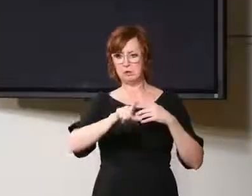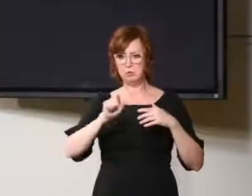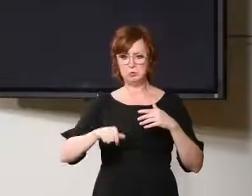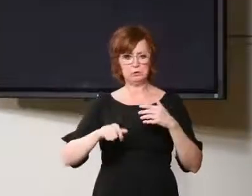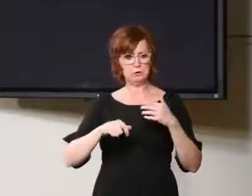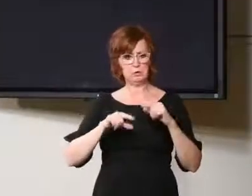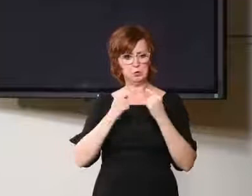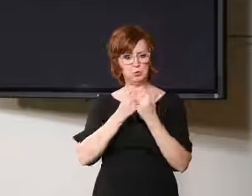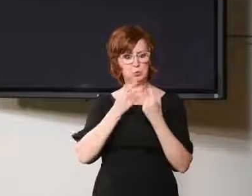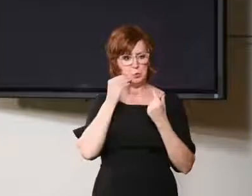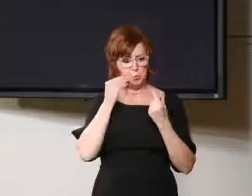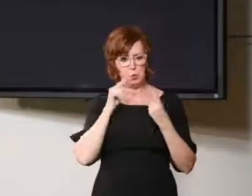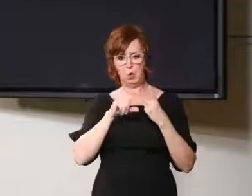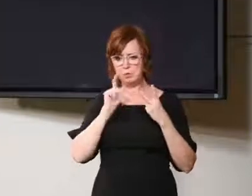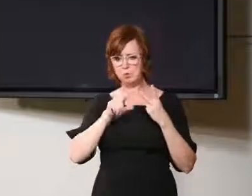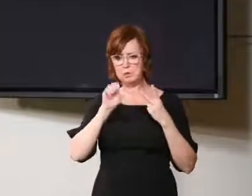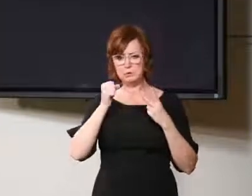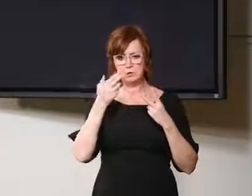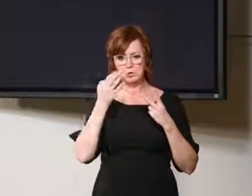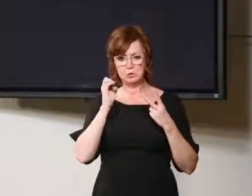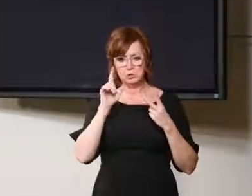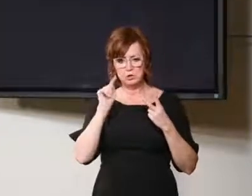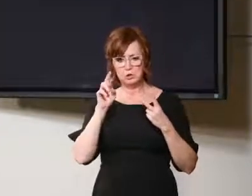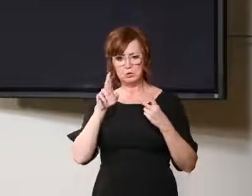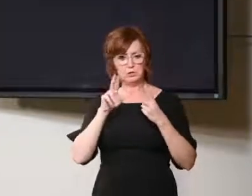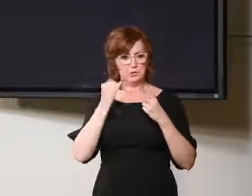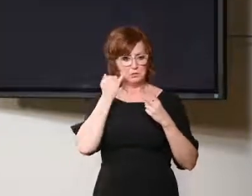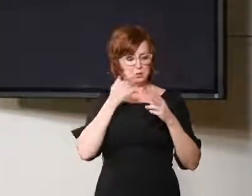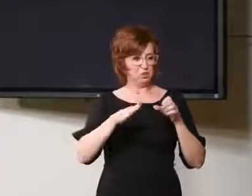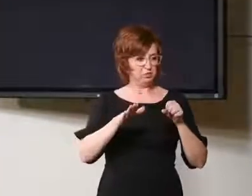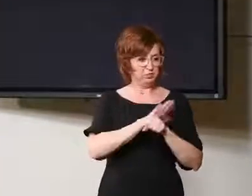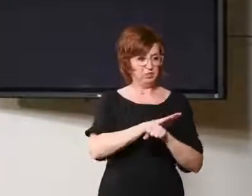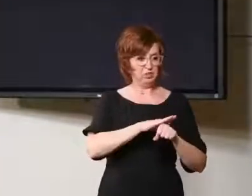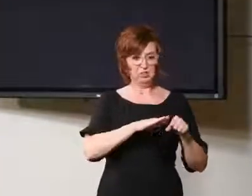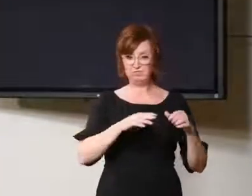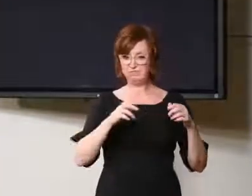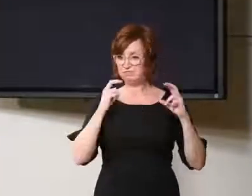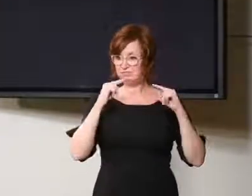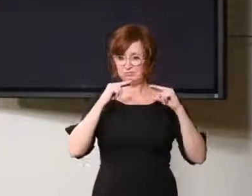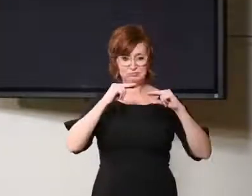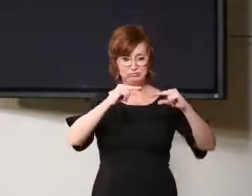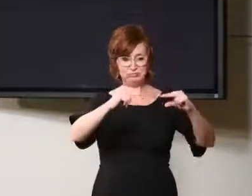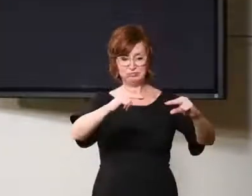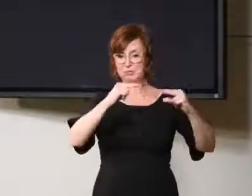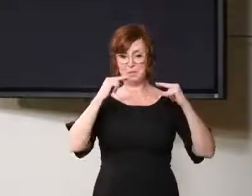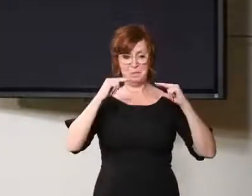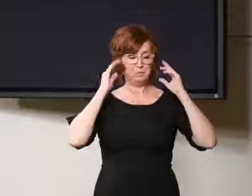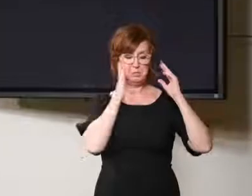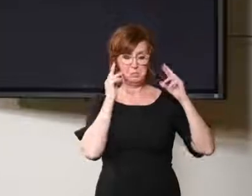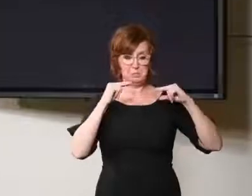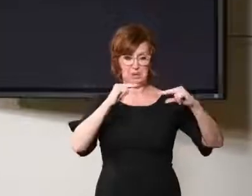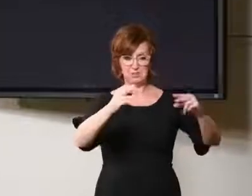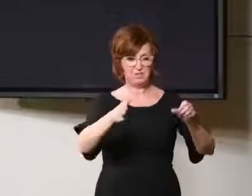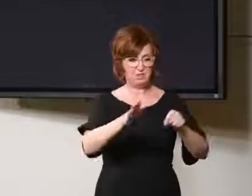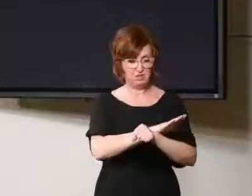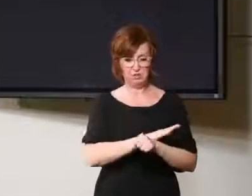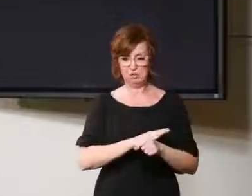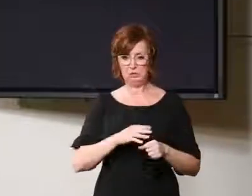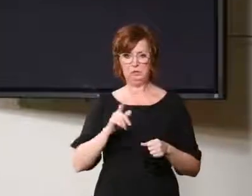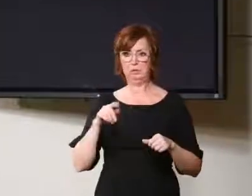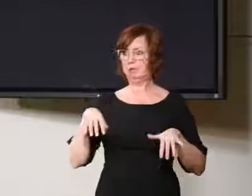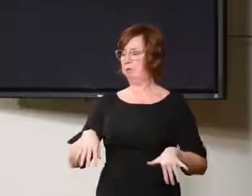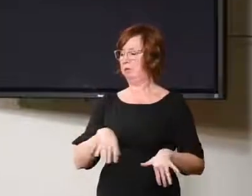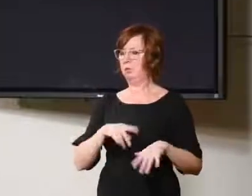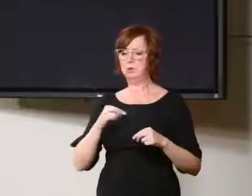that shelter is full, the flow of that individual ultimately into a hotel, and if needed into one of our housing or